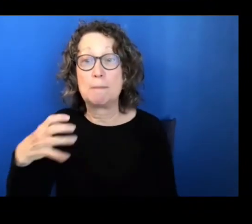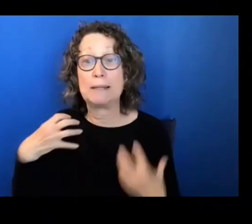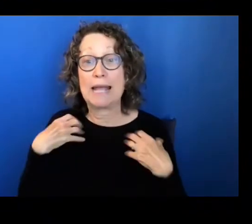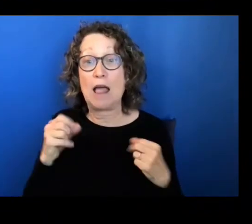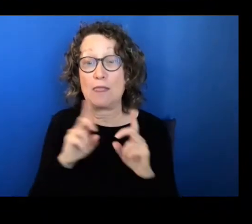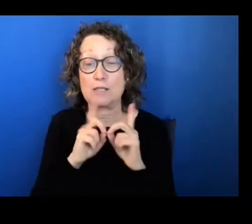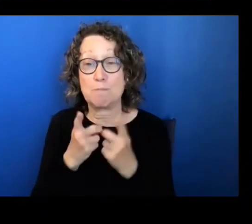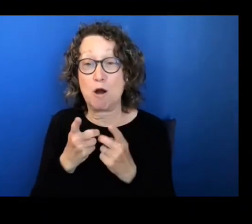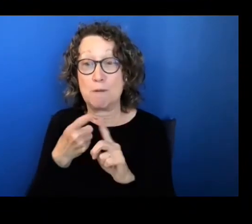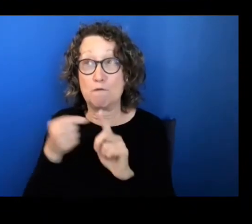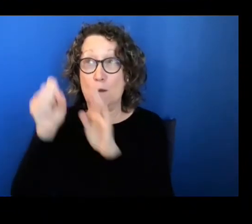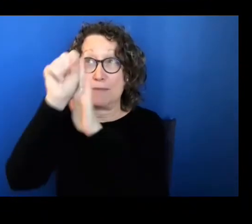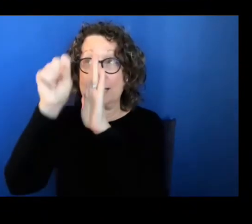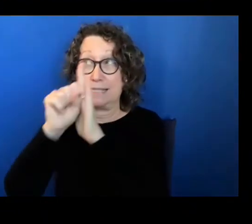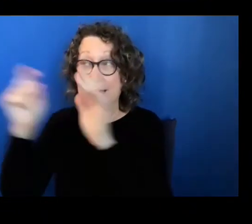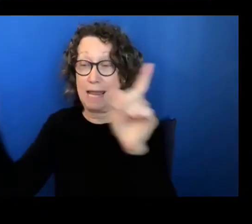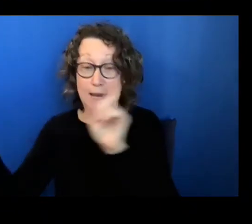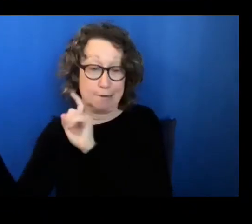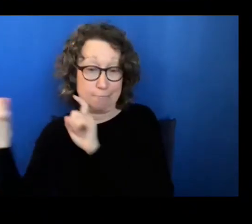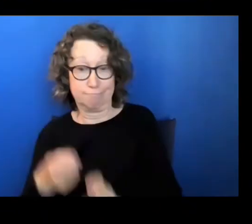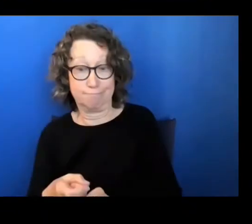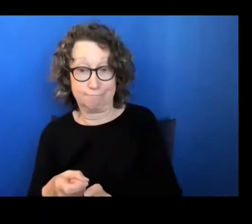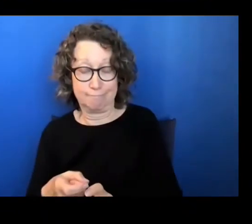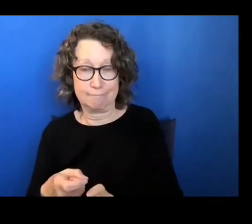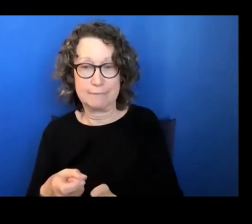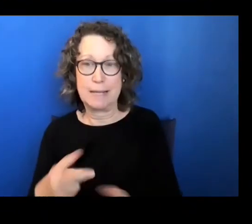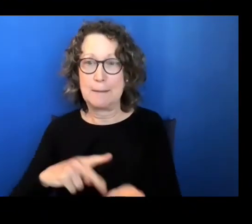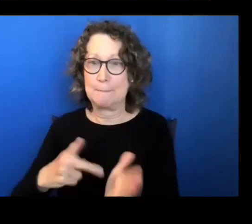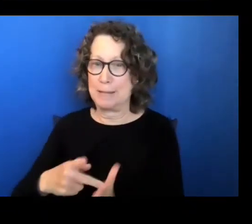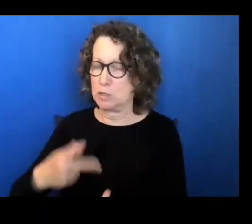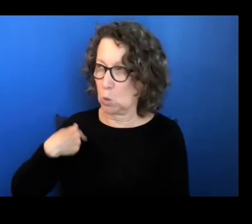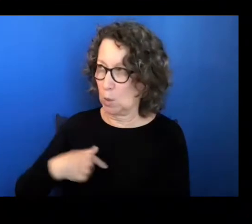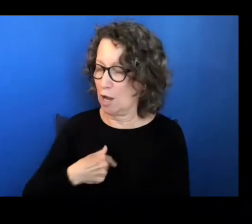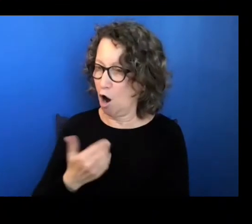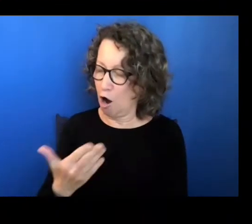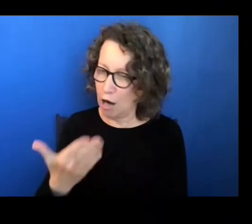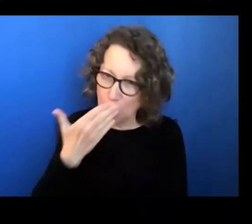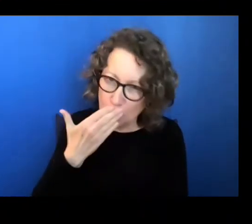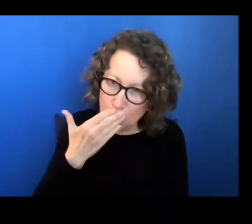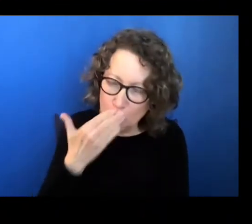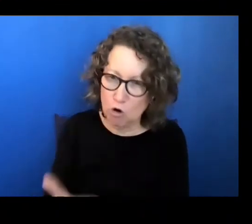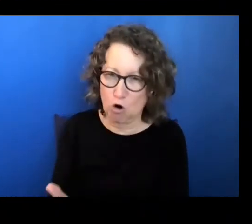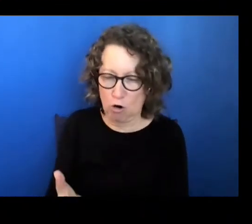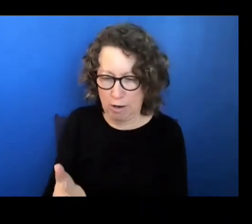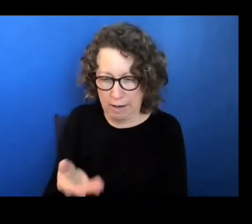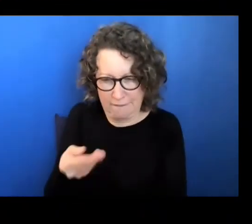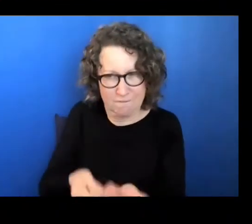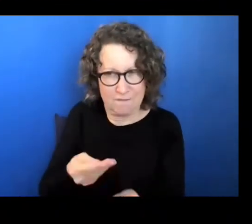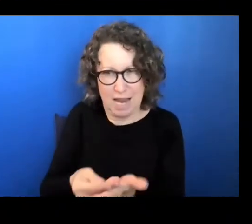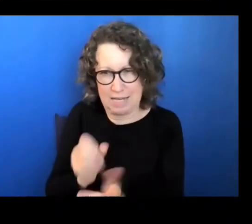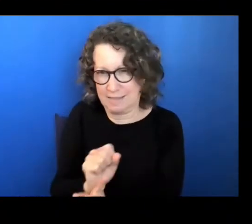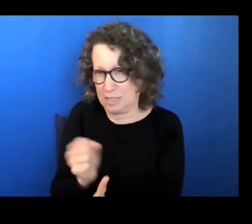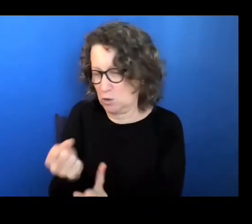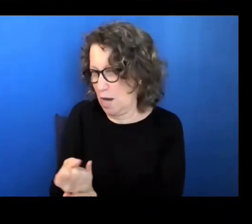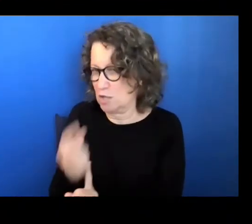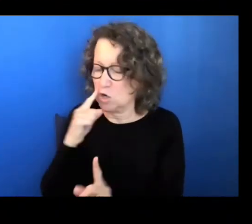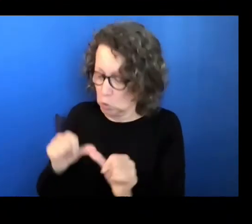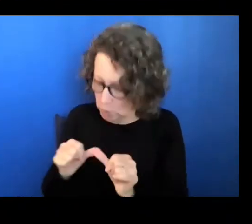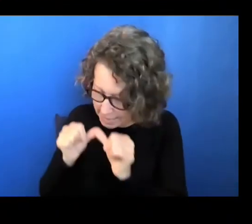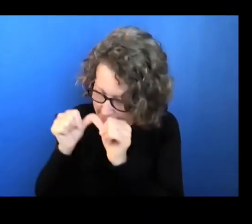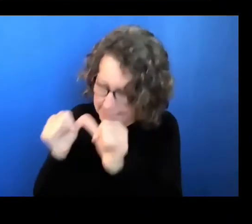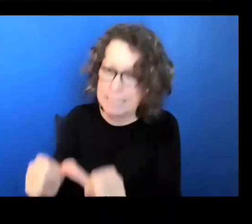department from the state puts us in a very solid financial situation to